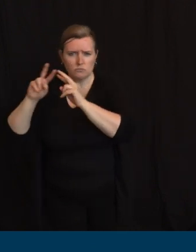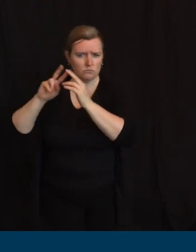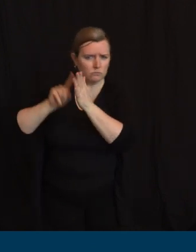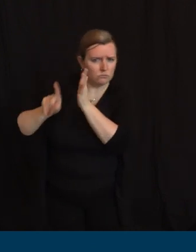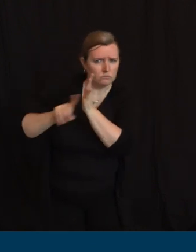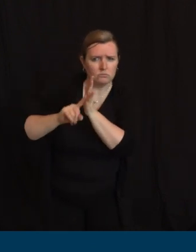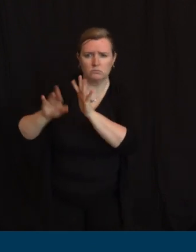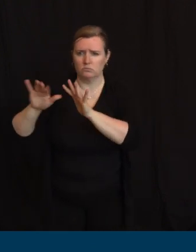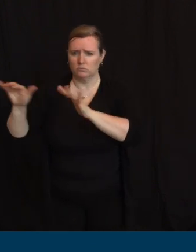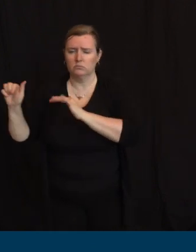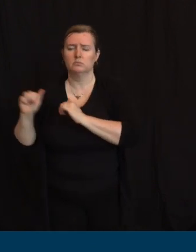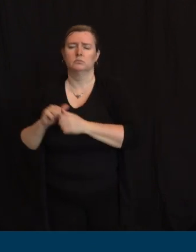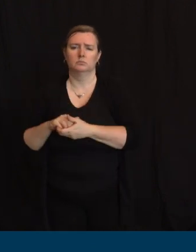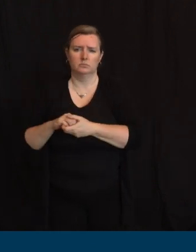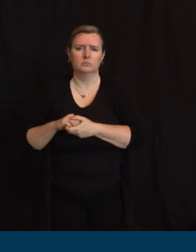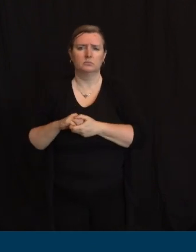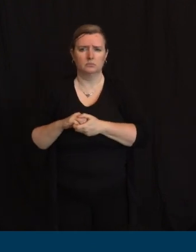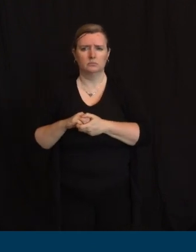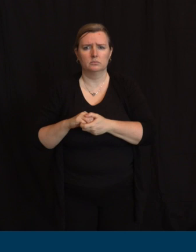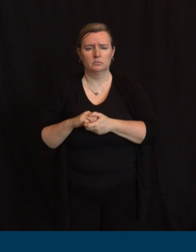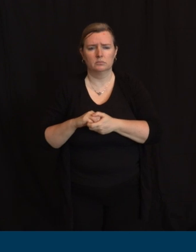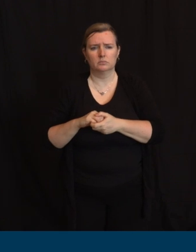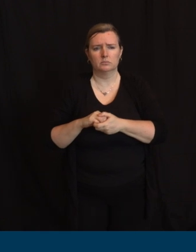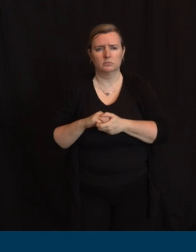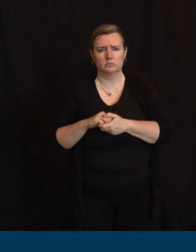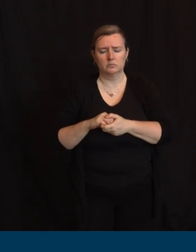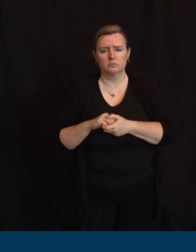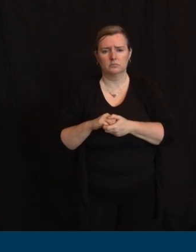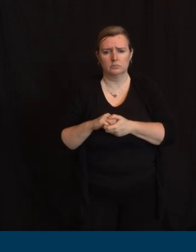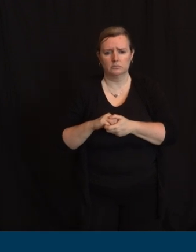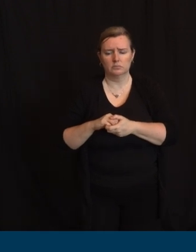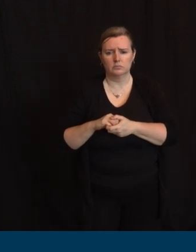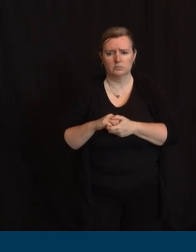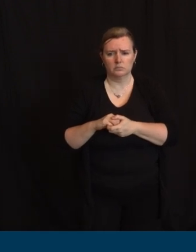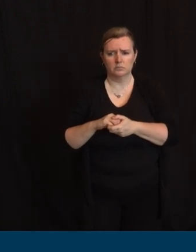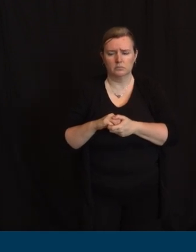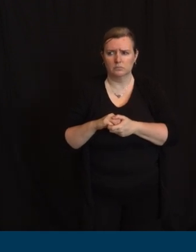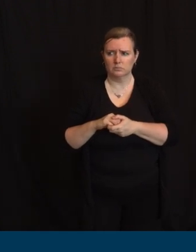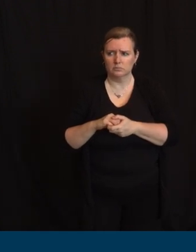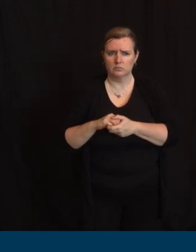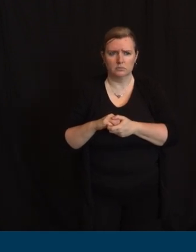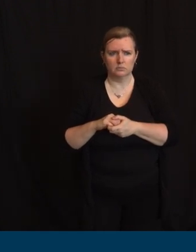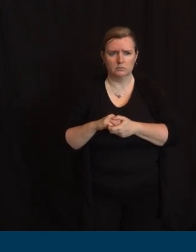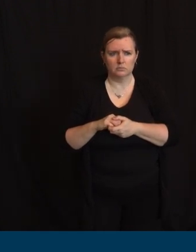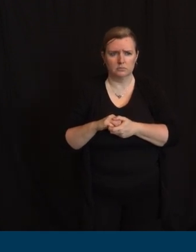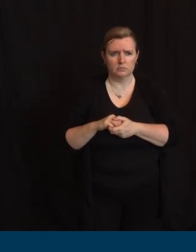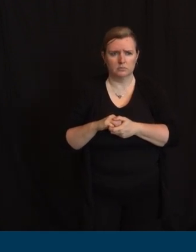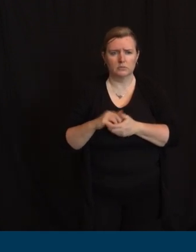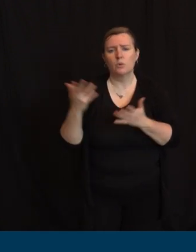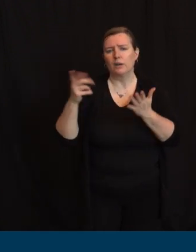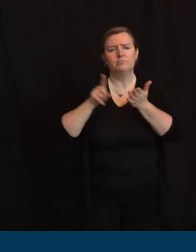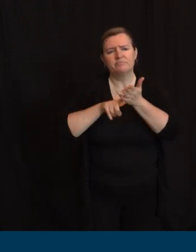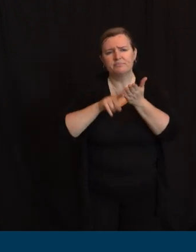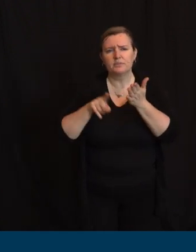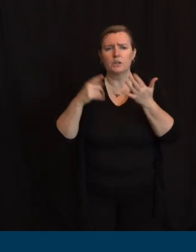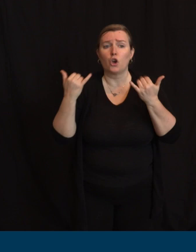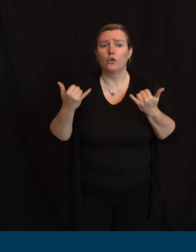what we would consider immediate jeopardy complaints and the way they were